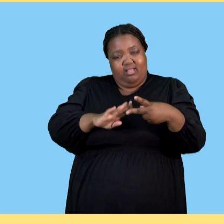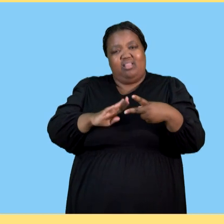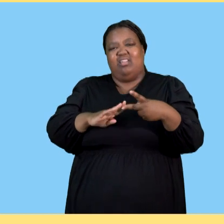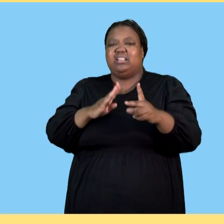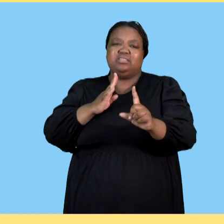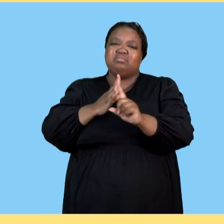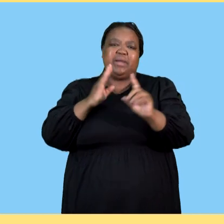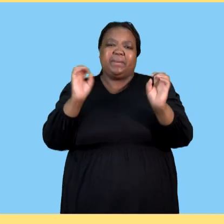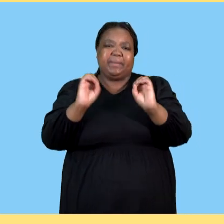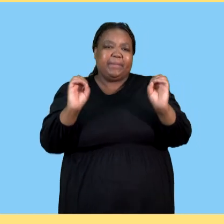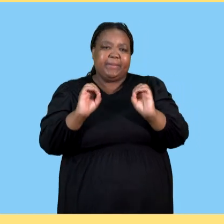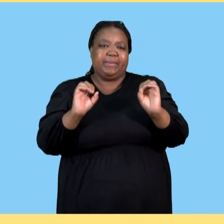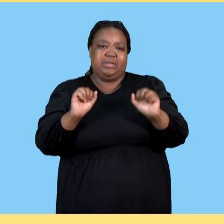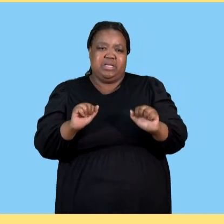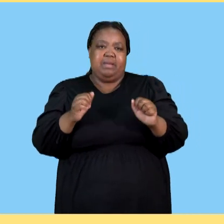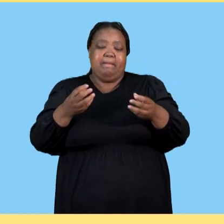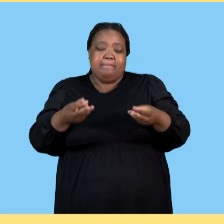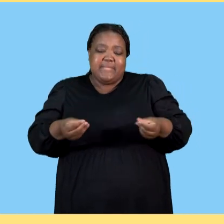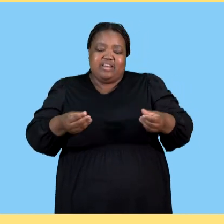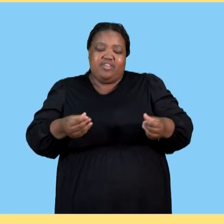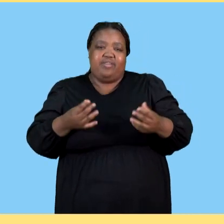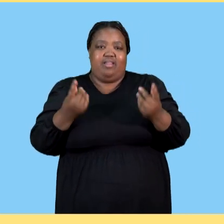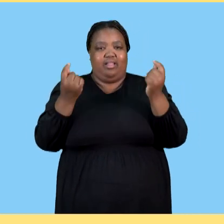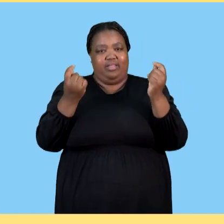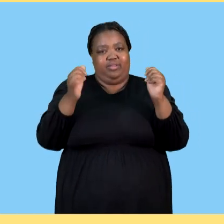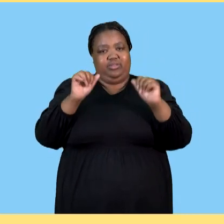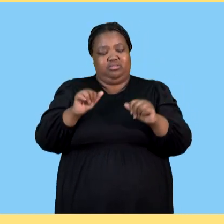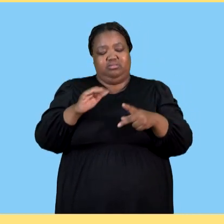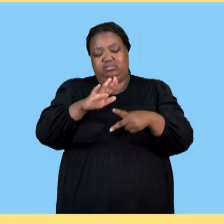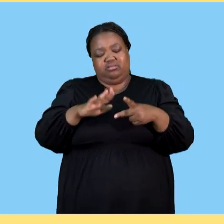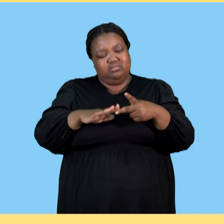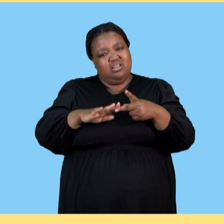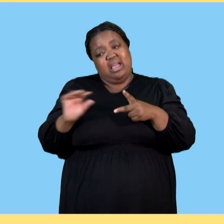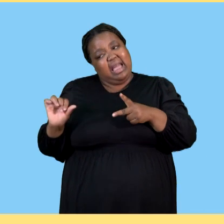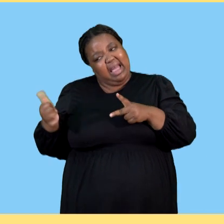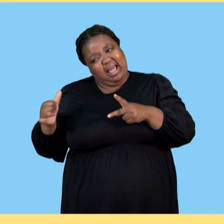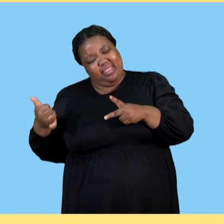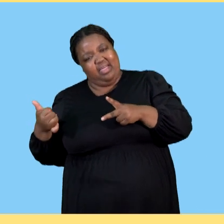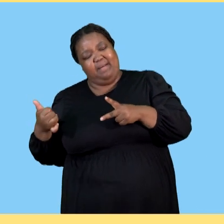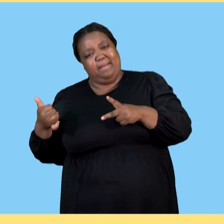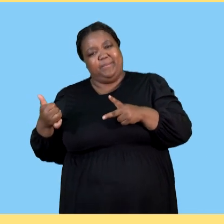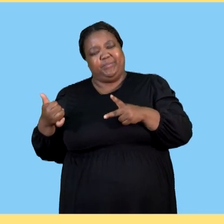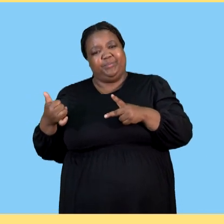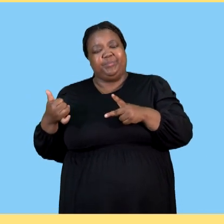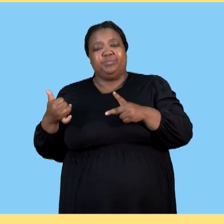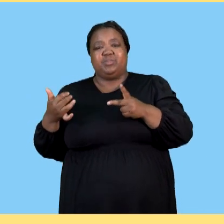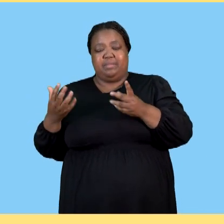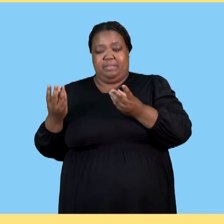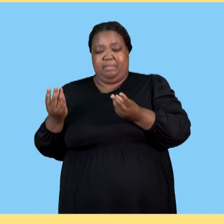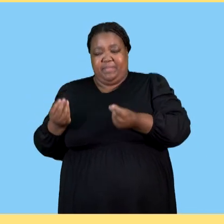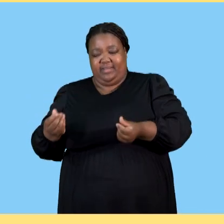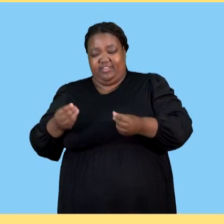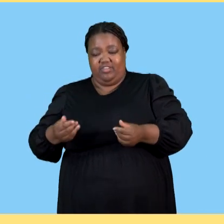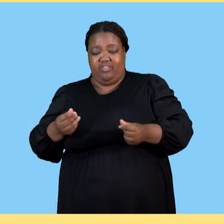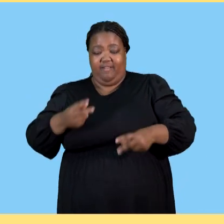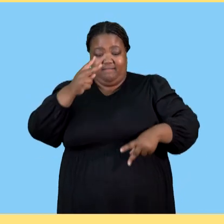one is indirect material cost. It is any other materials not directly linked to a